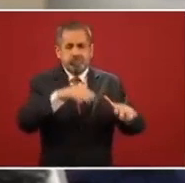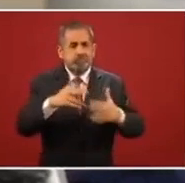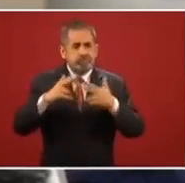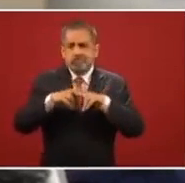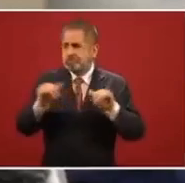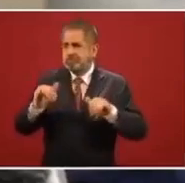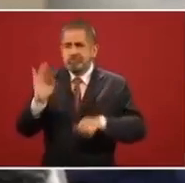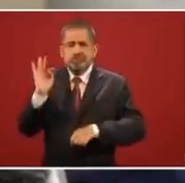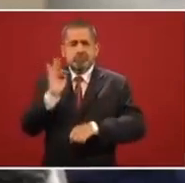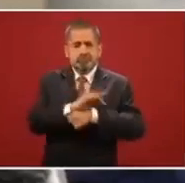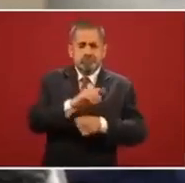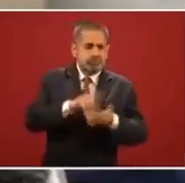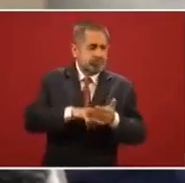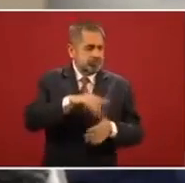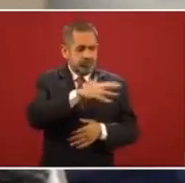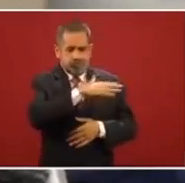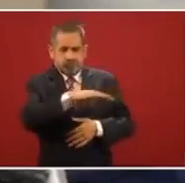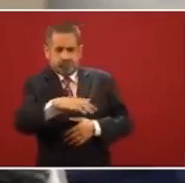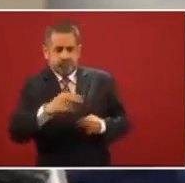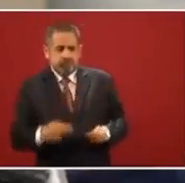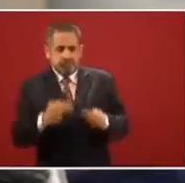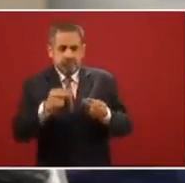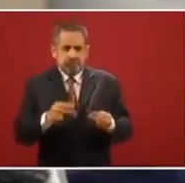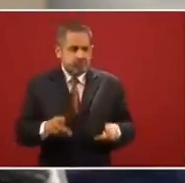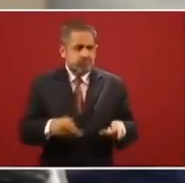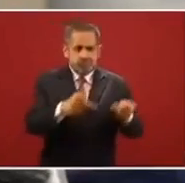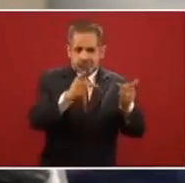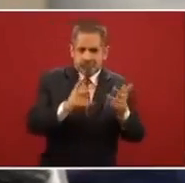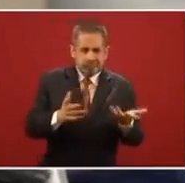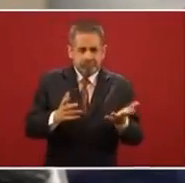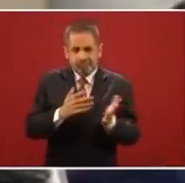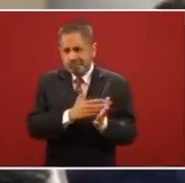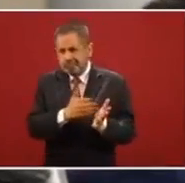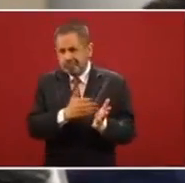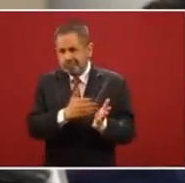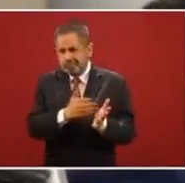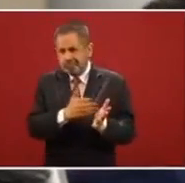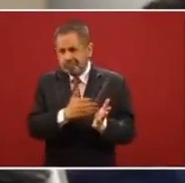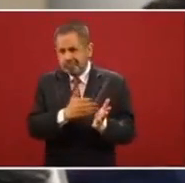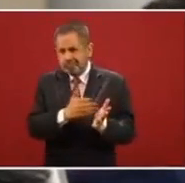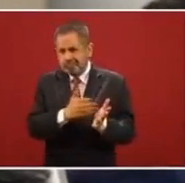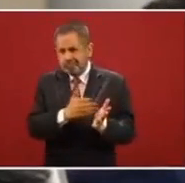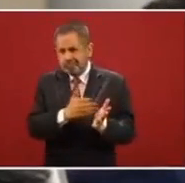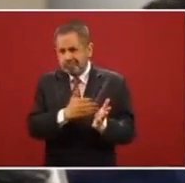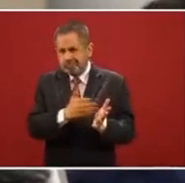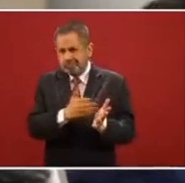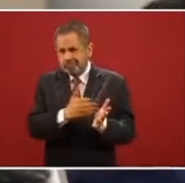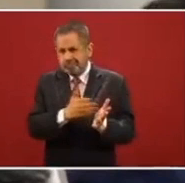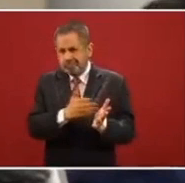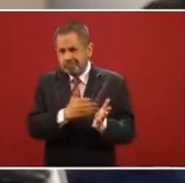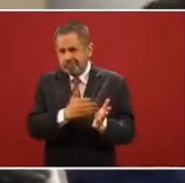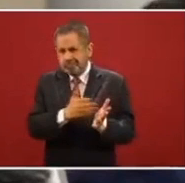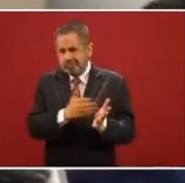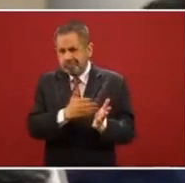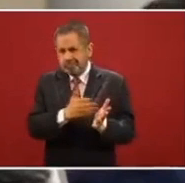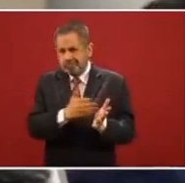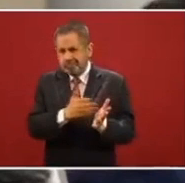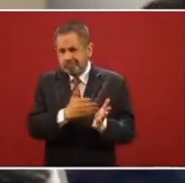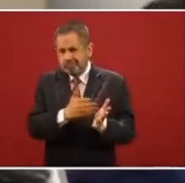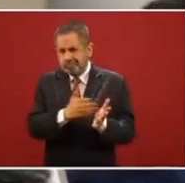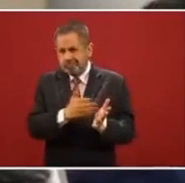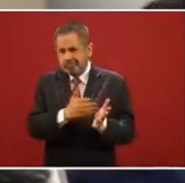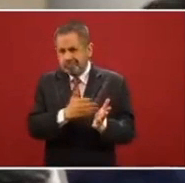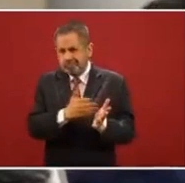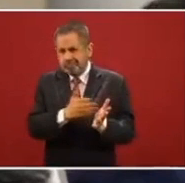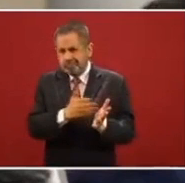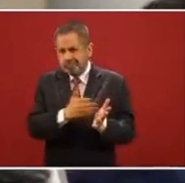defendiera. There was no La one marina to mercante, la marina defend mercante abarca puertos, the merchant marines, and the